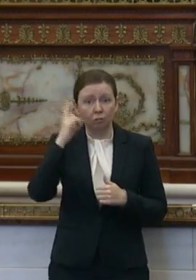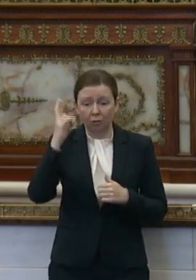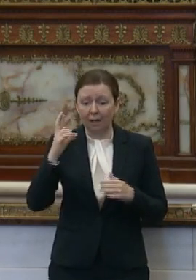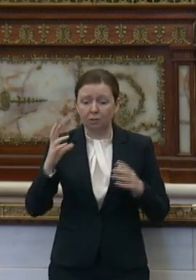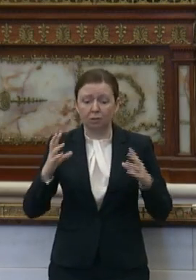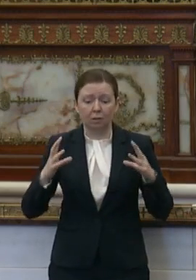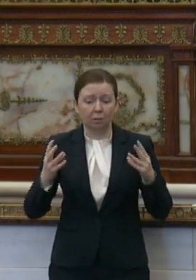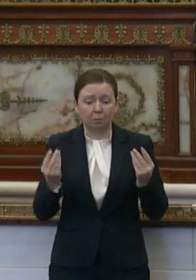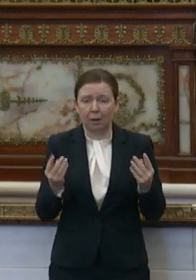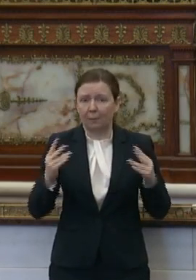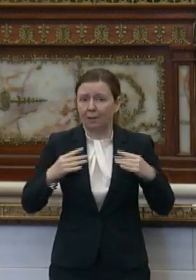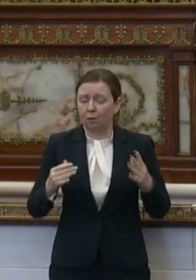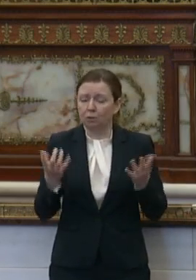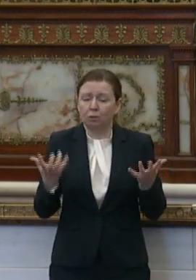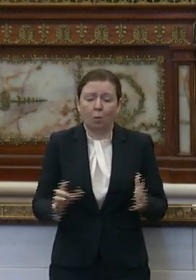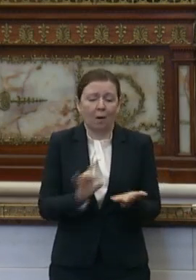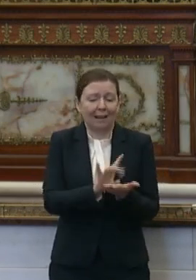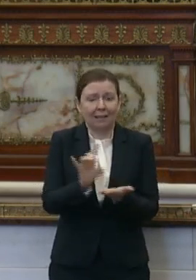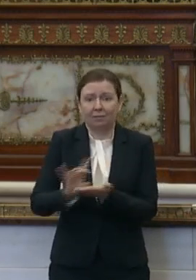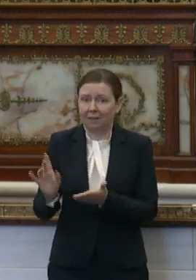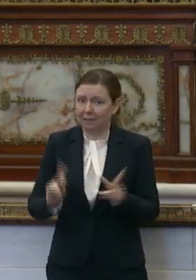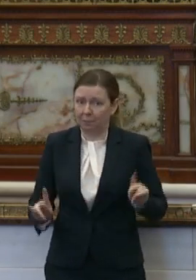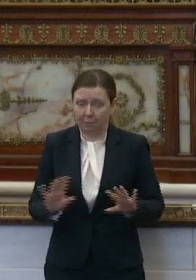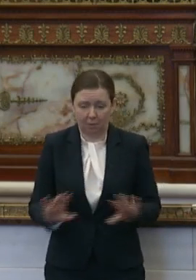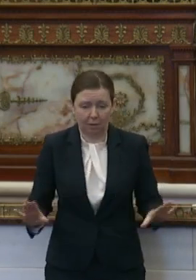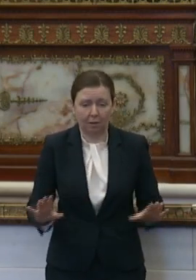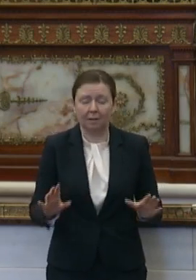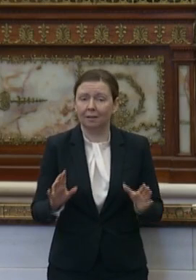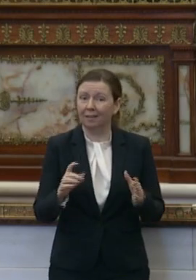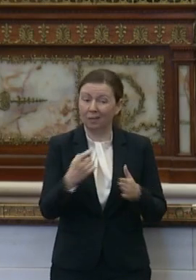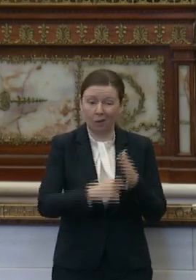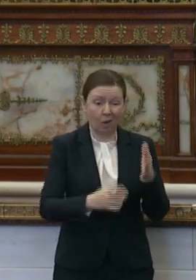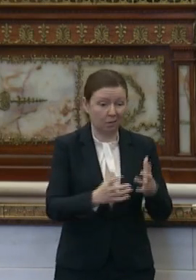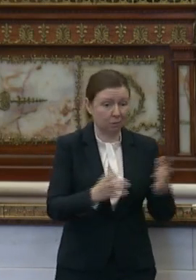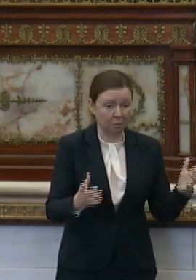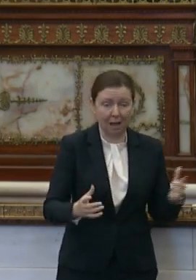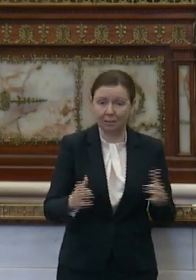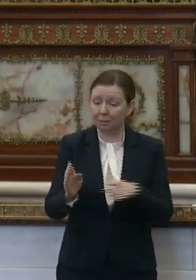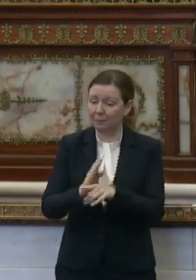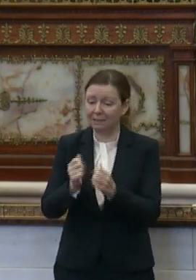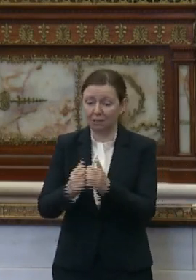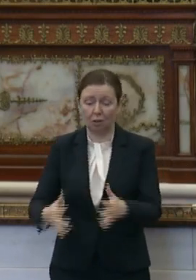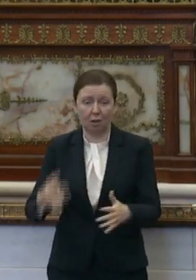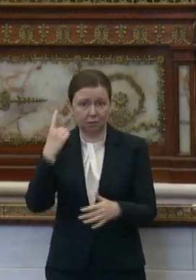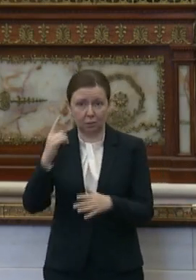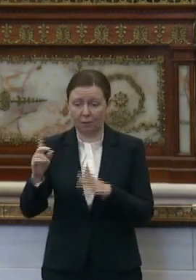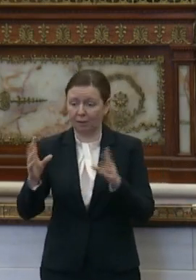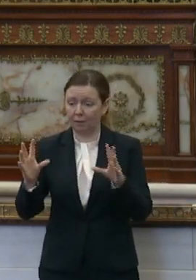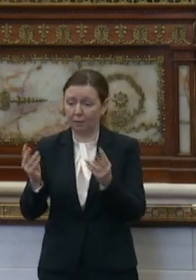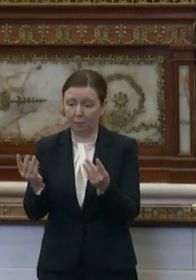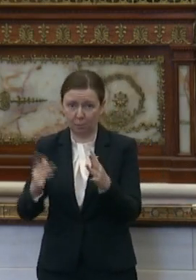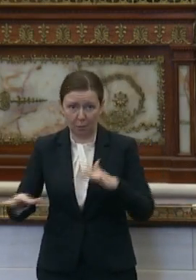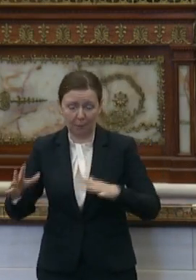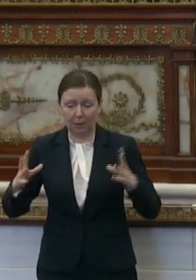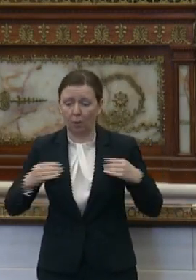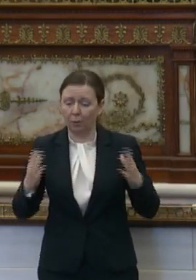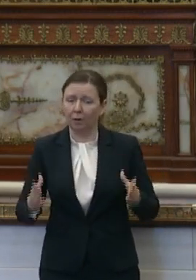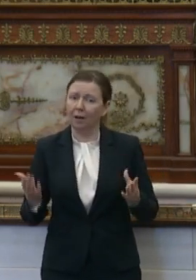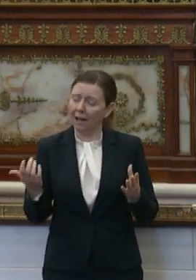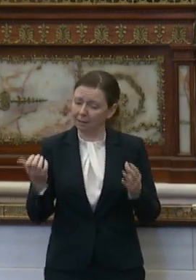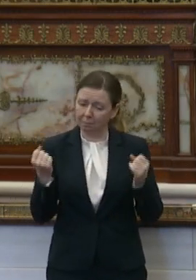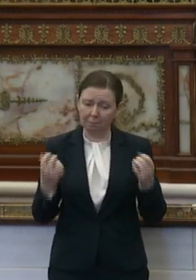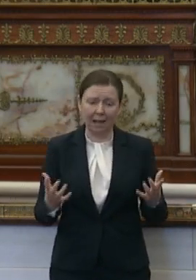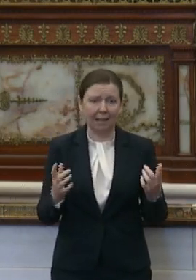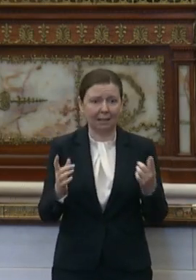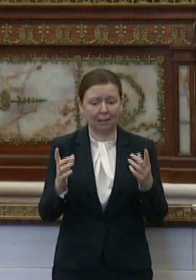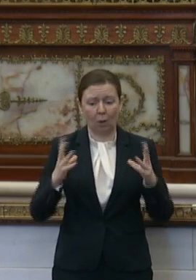evict anyone. The time and costs are too great. They always result in a business loss for the property owner. And almost any property owner I have ever